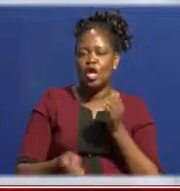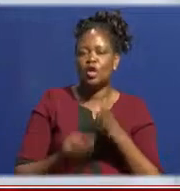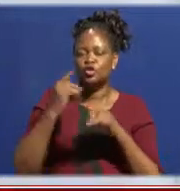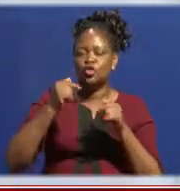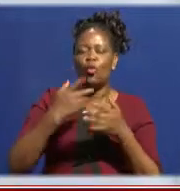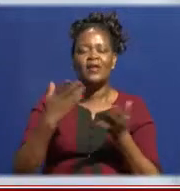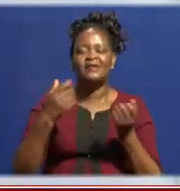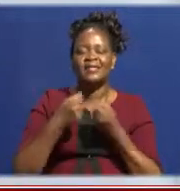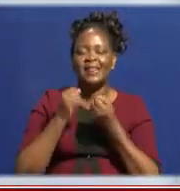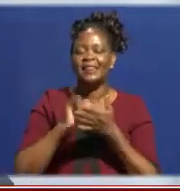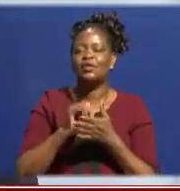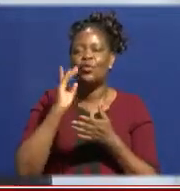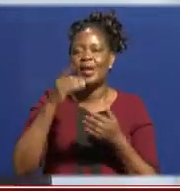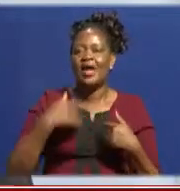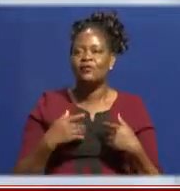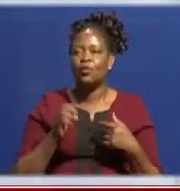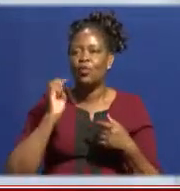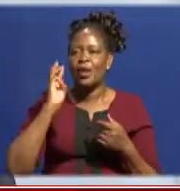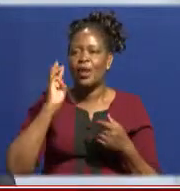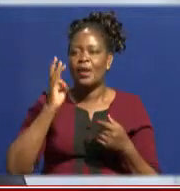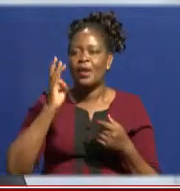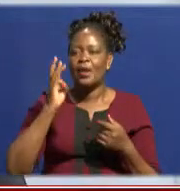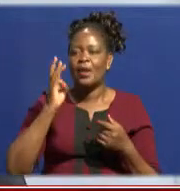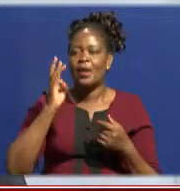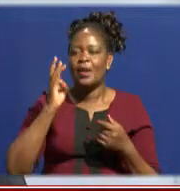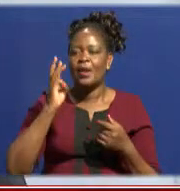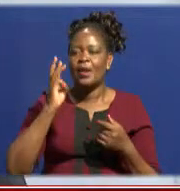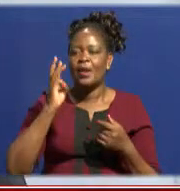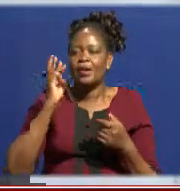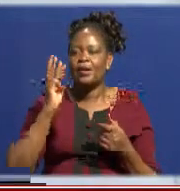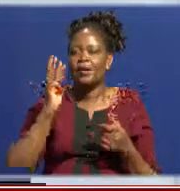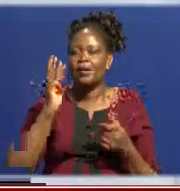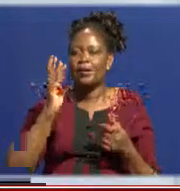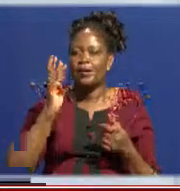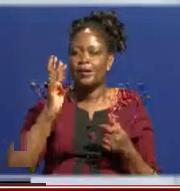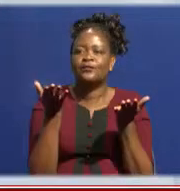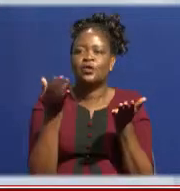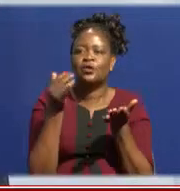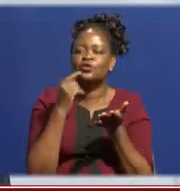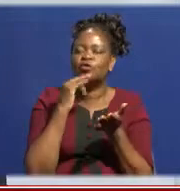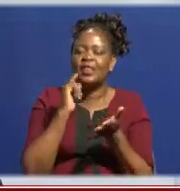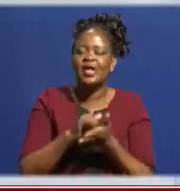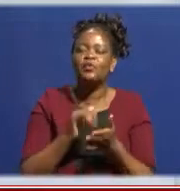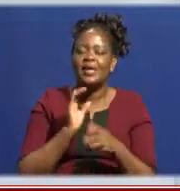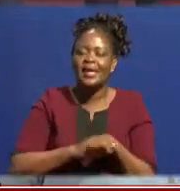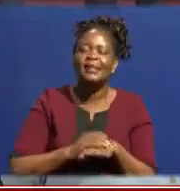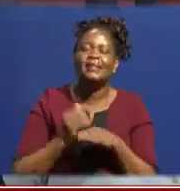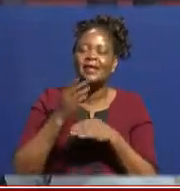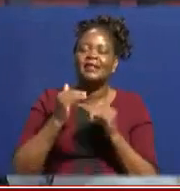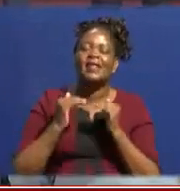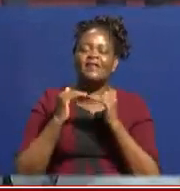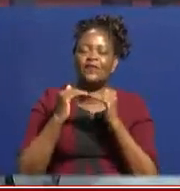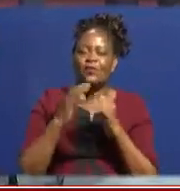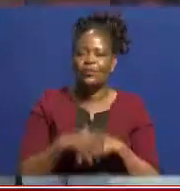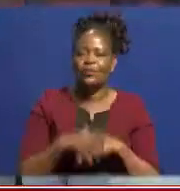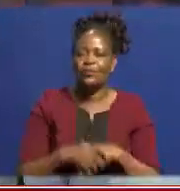Whatever challenges that you have, we will be there to so that we get to the next level.